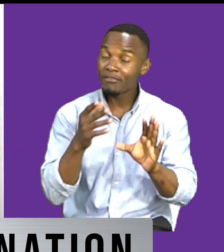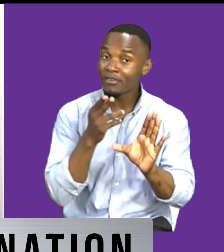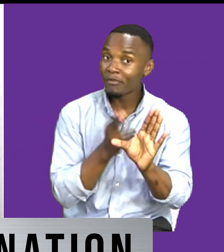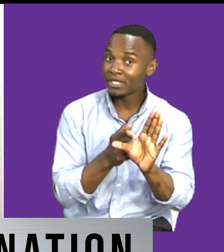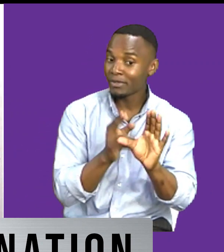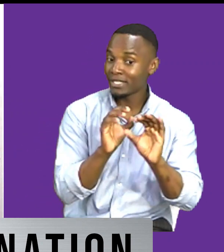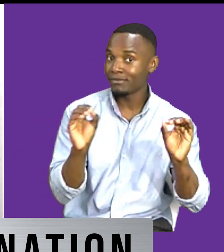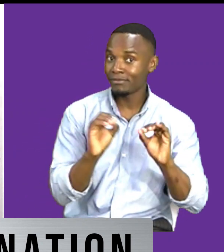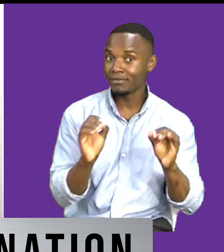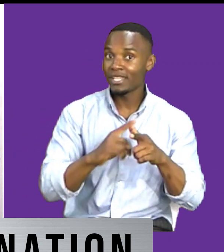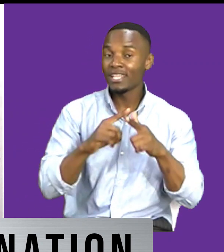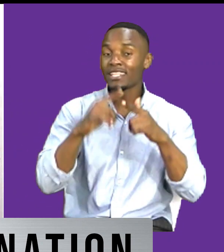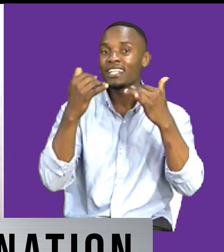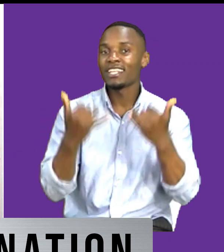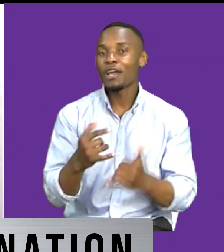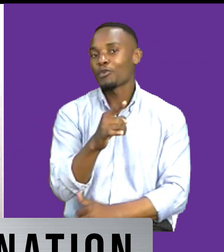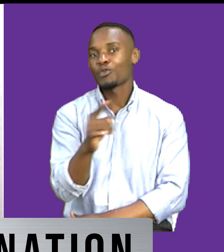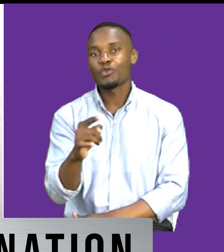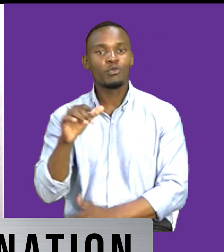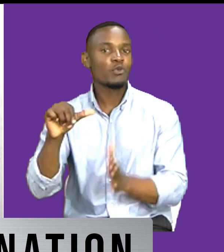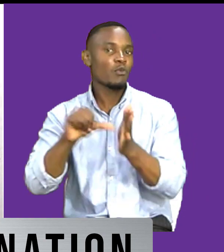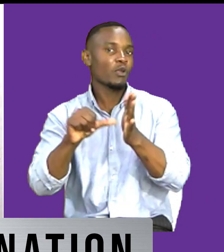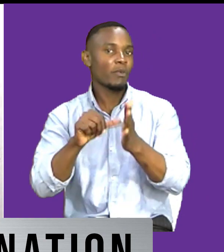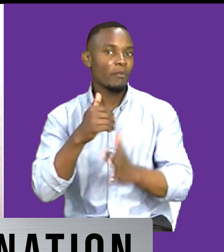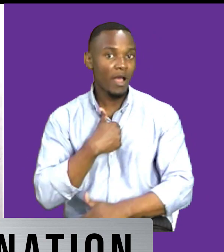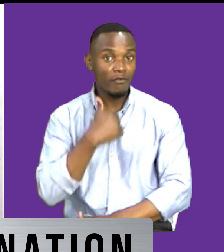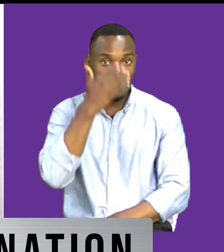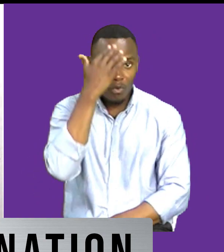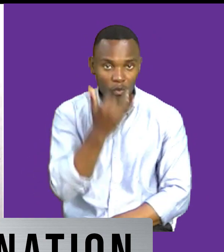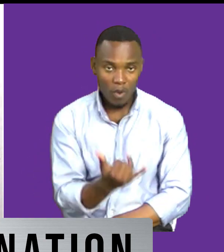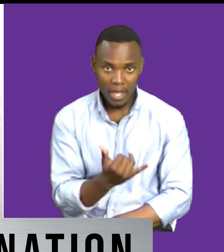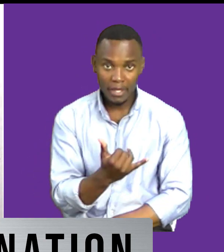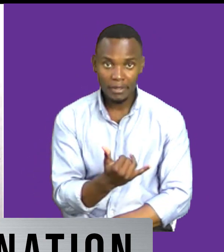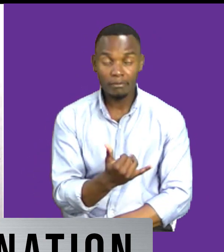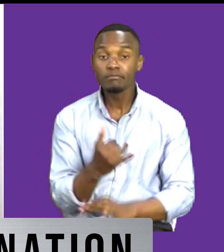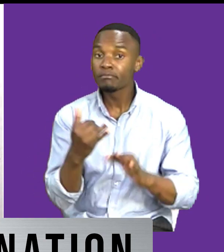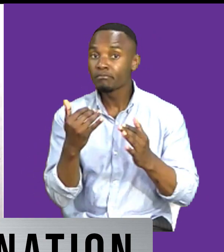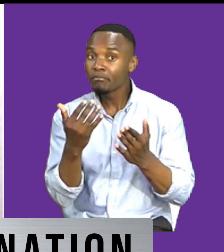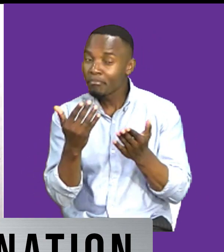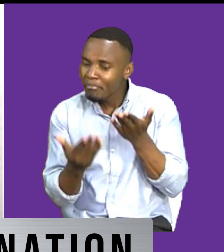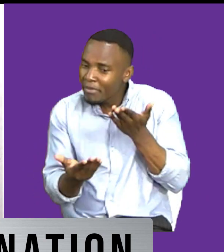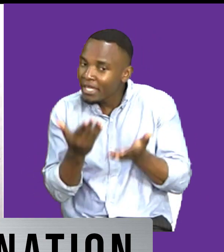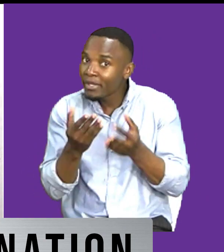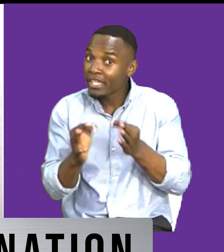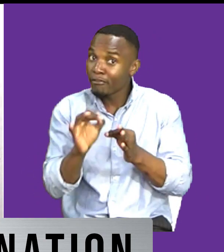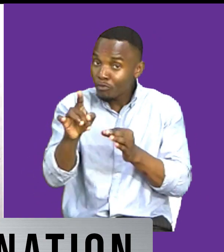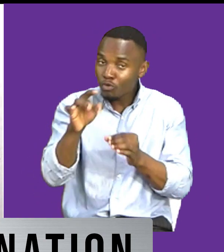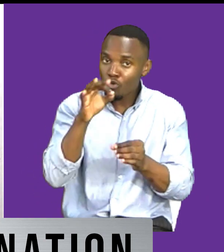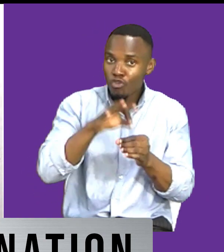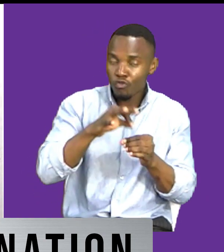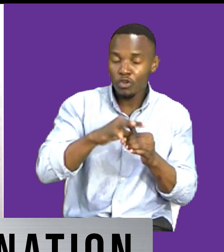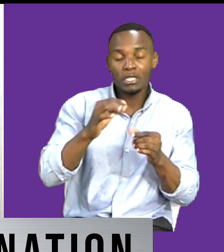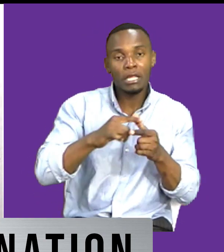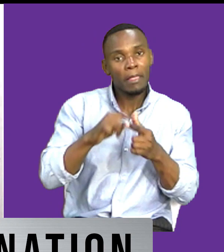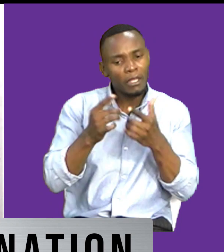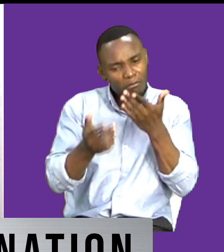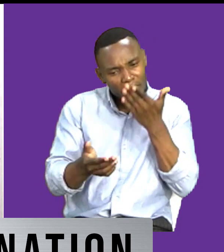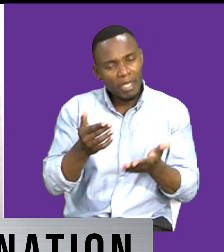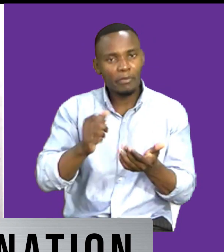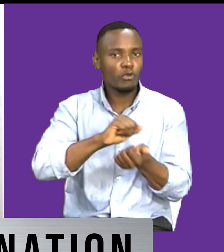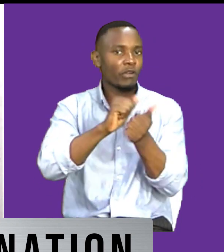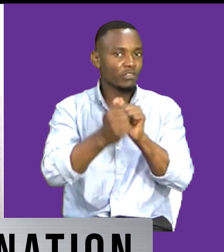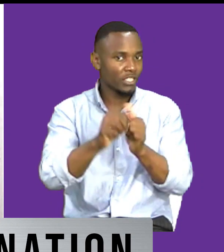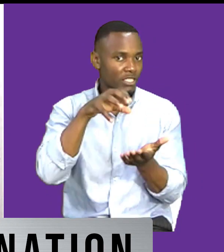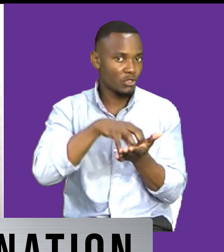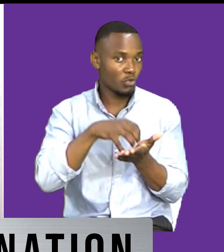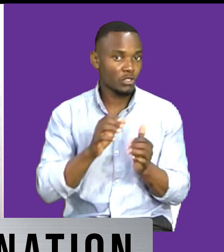where you now face a problem, because you realize that that participation may have helped. The questions now that you're dealing with. You know,